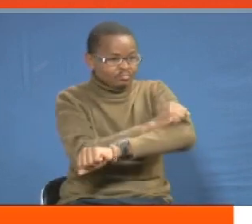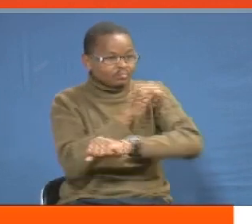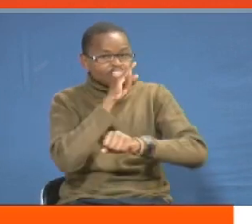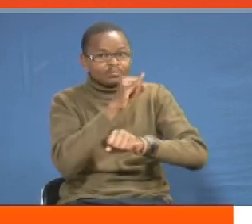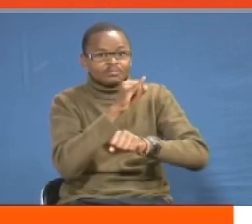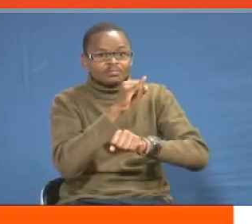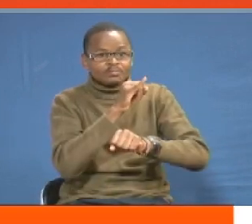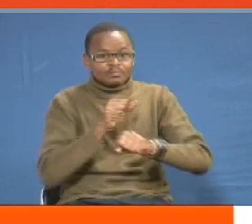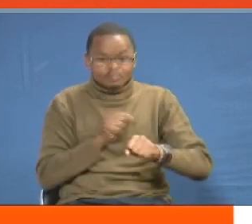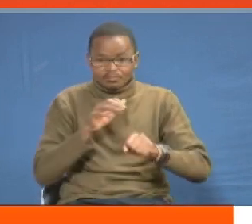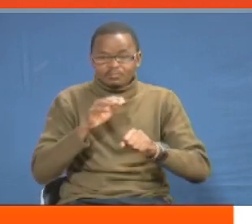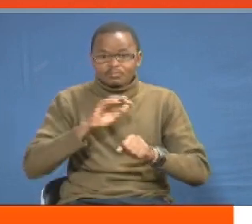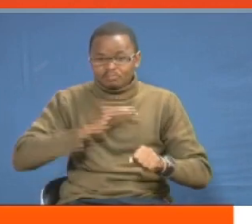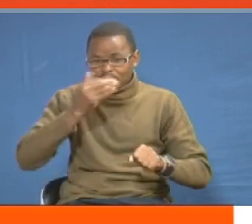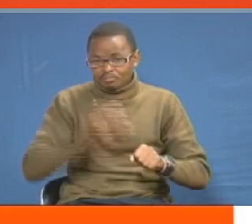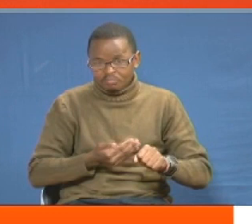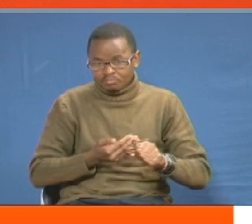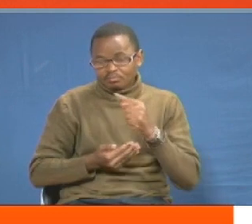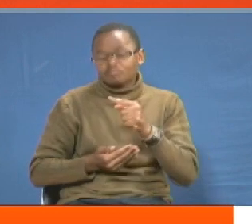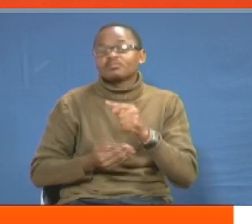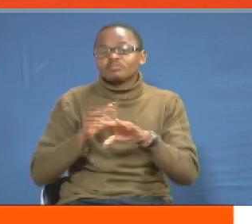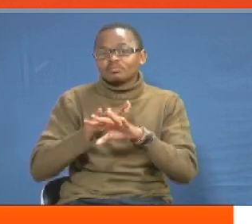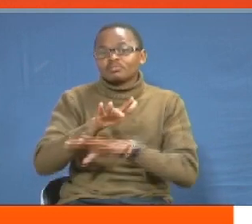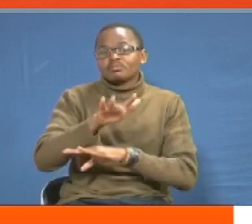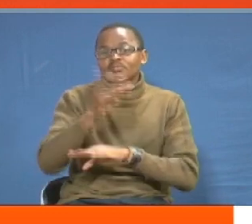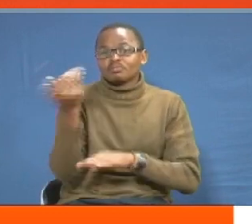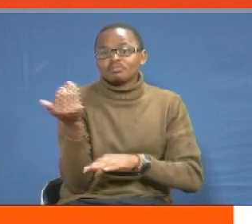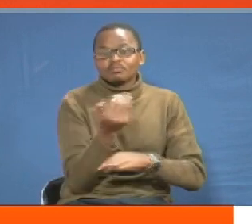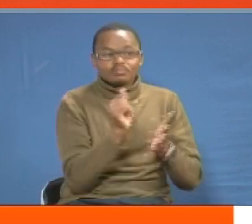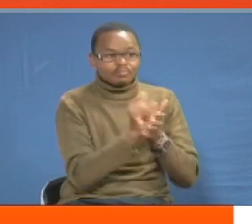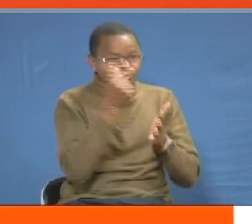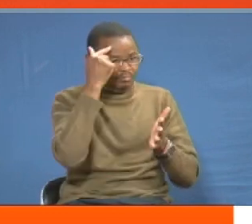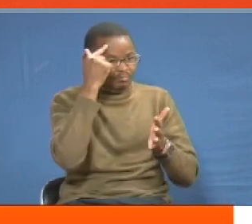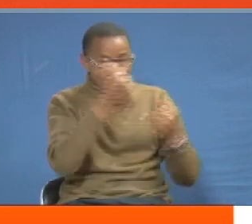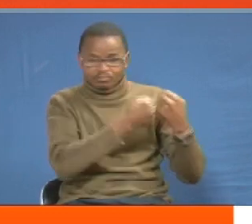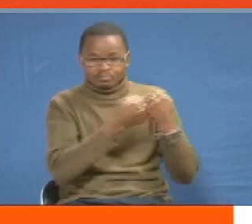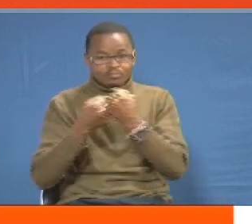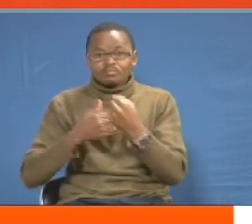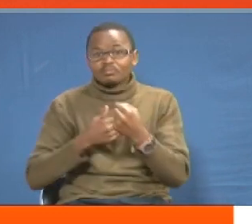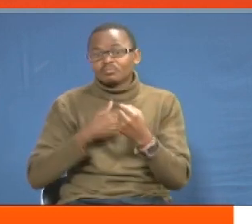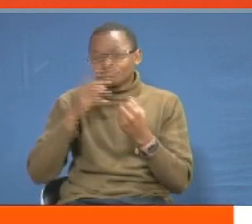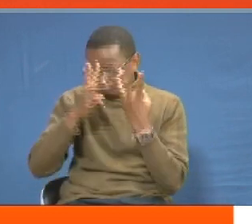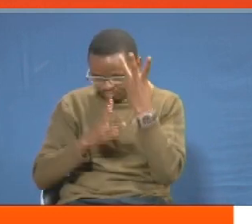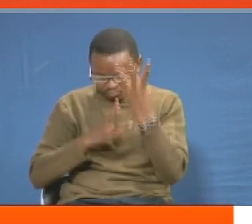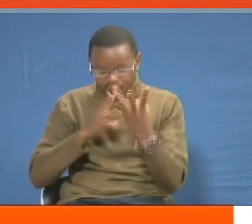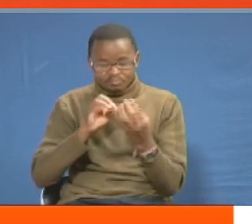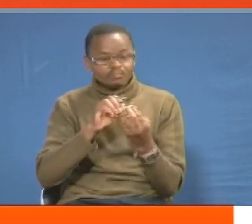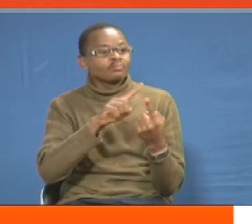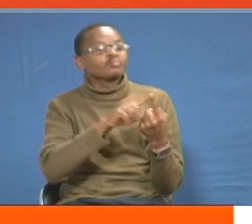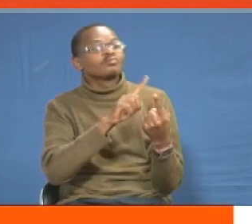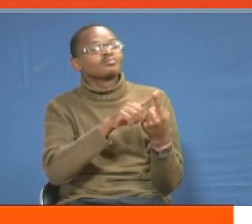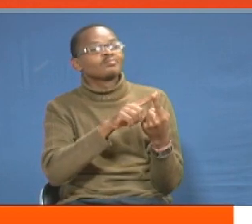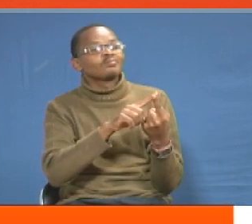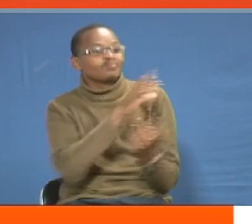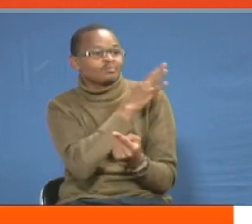school, is the girls' pregnancy, early pregnancy, child marriages. We are worried. Number